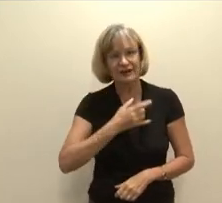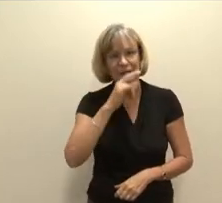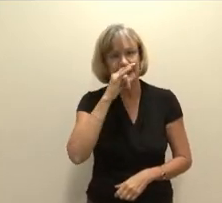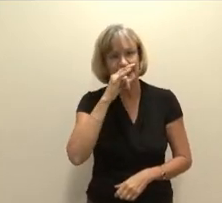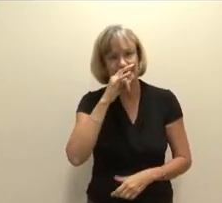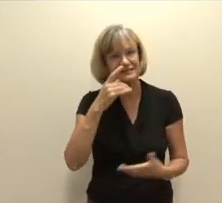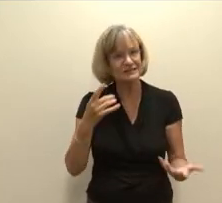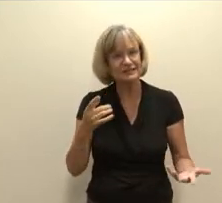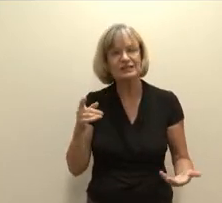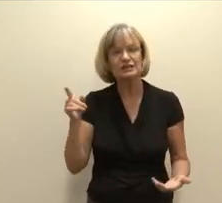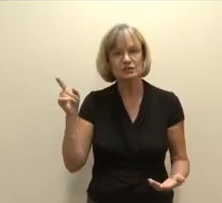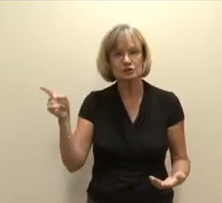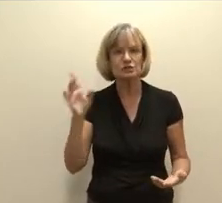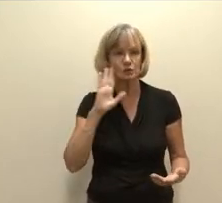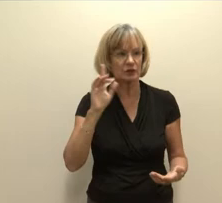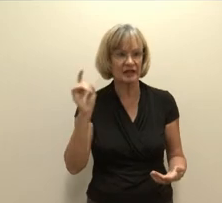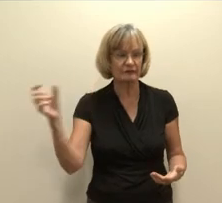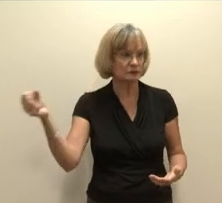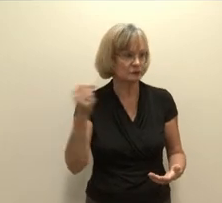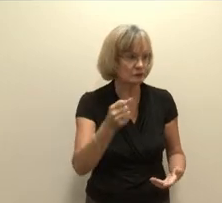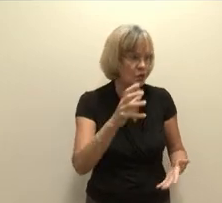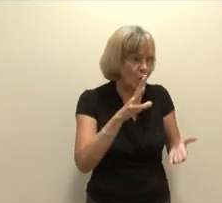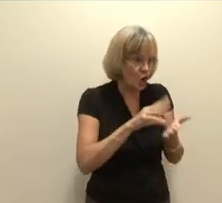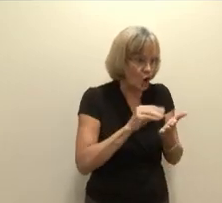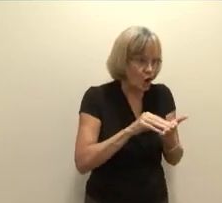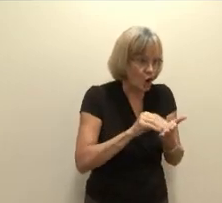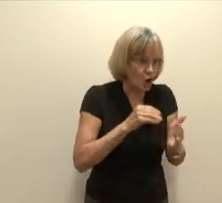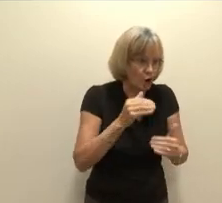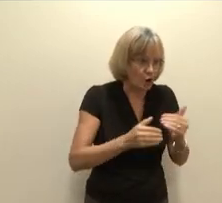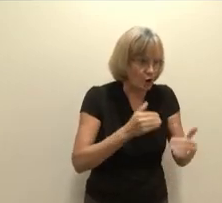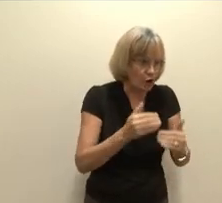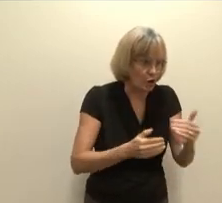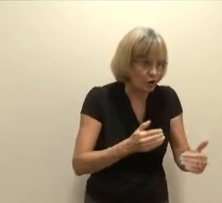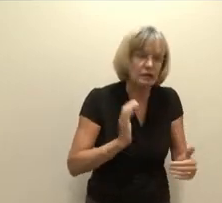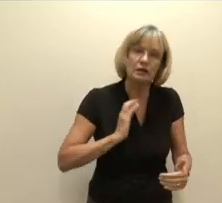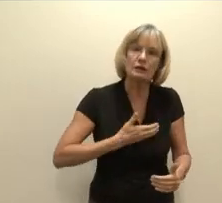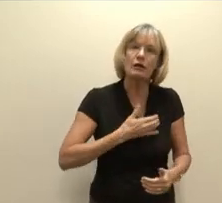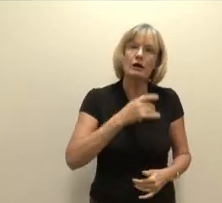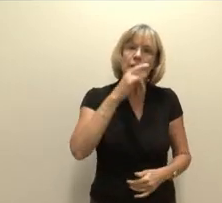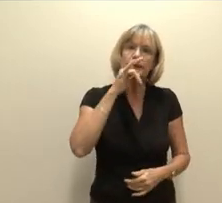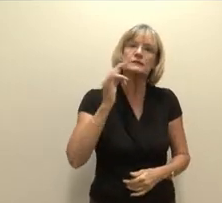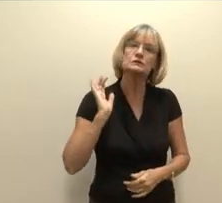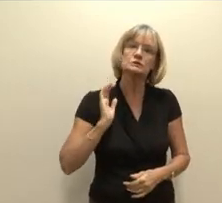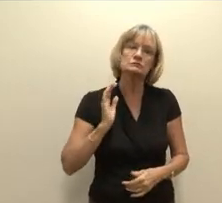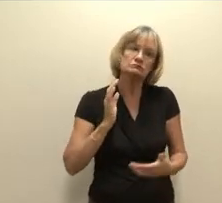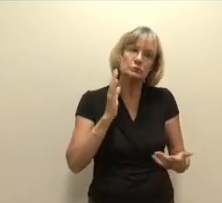she's going to be learning the job at our expense.